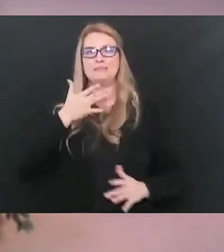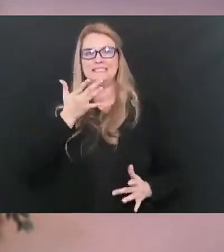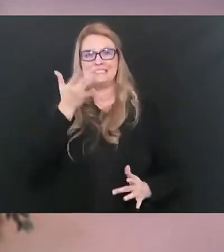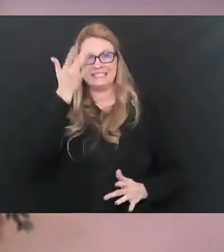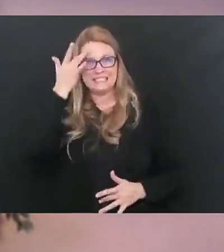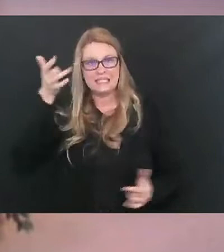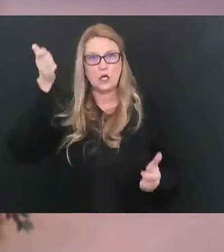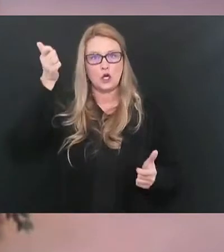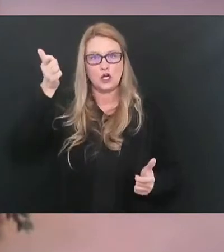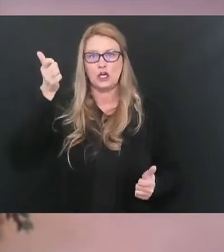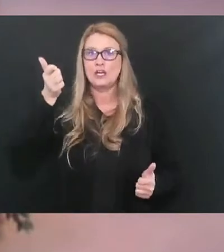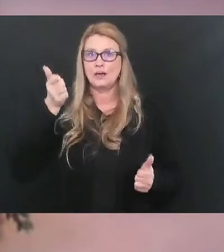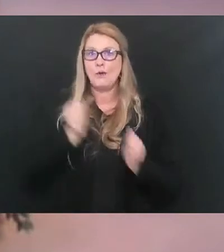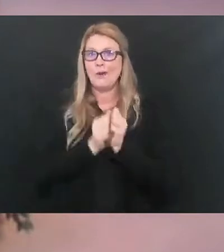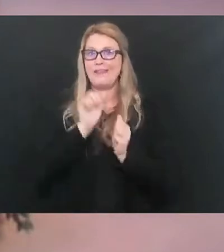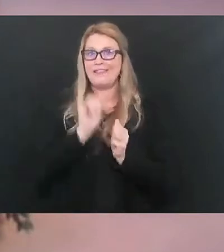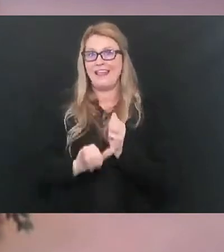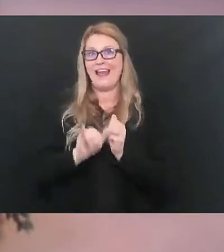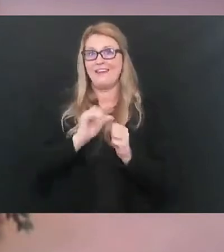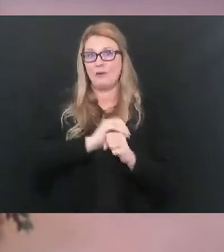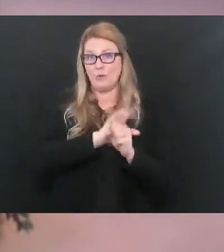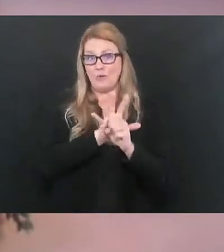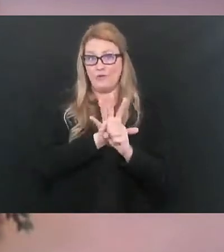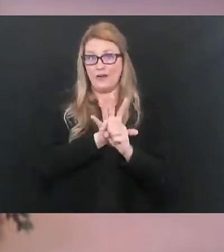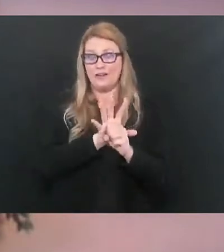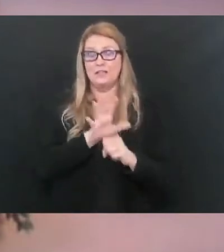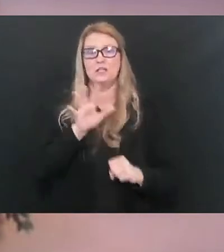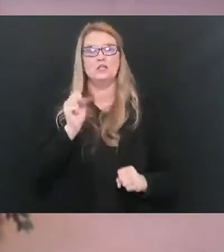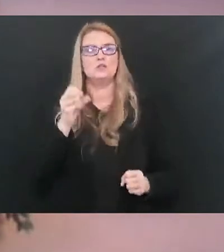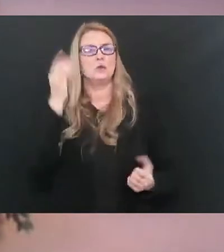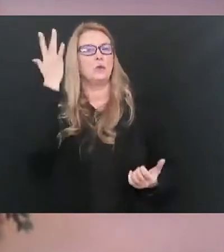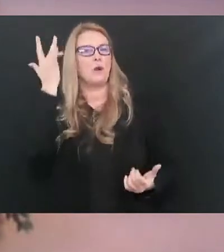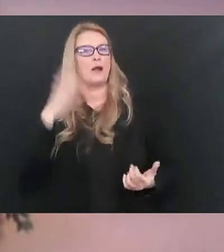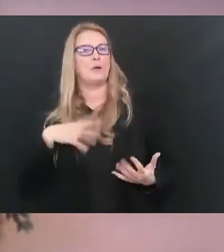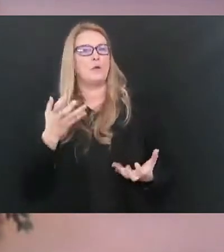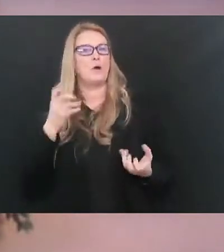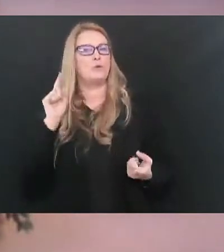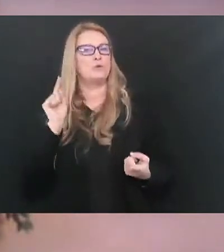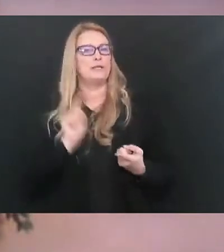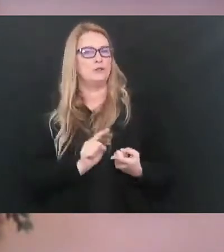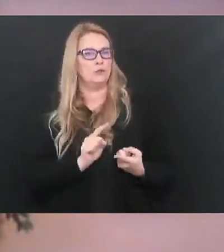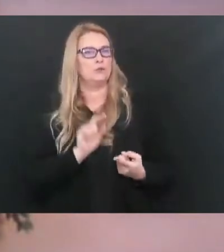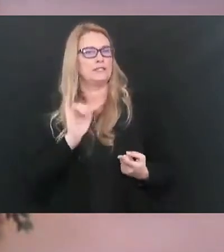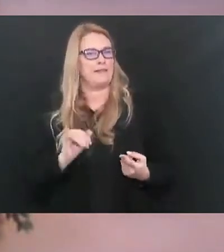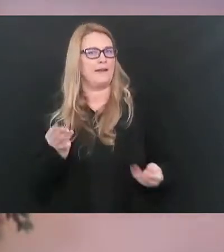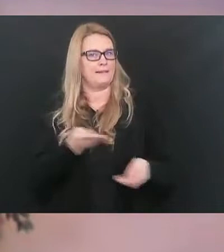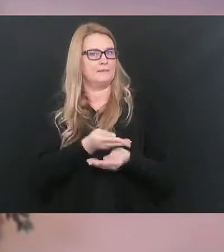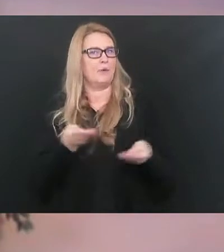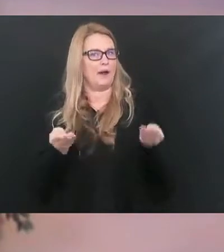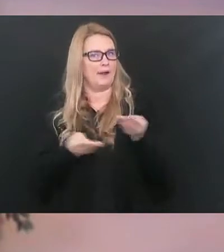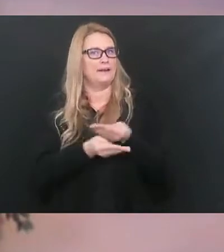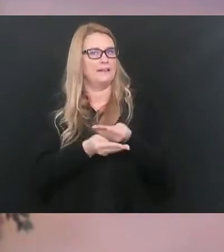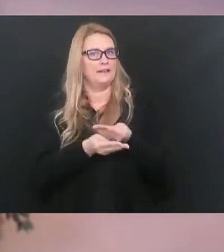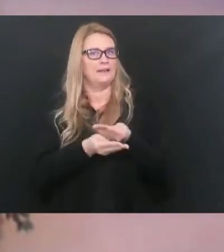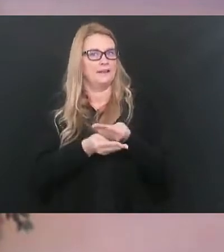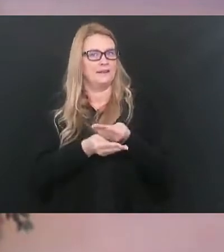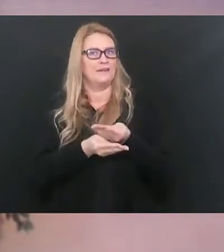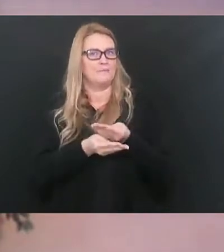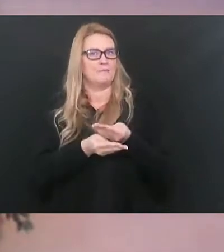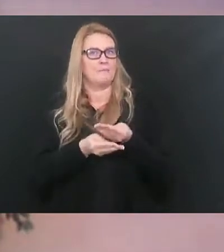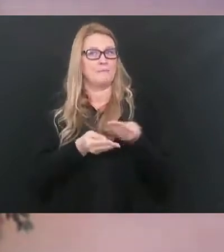variant virus. So for the reasons we want to reduce the spread, we're really still going to address the death